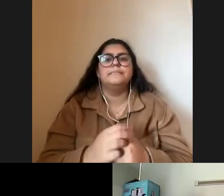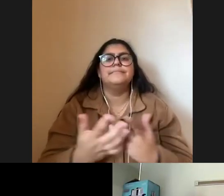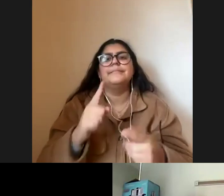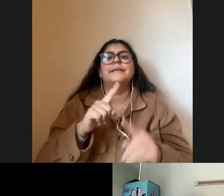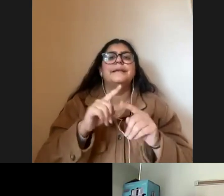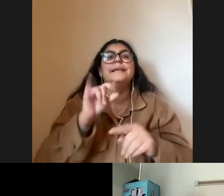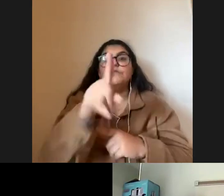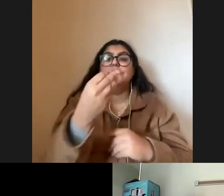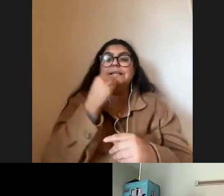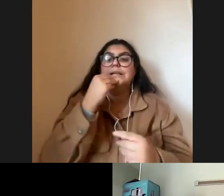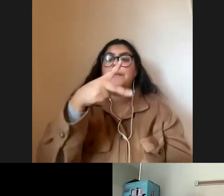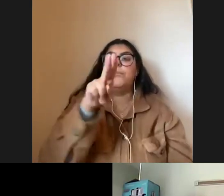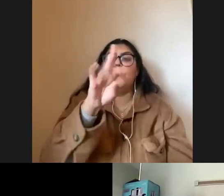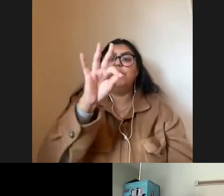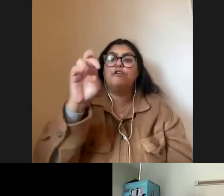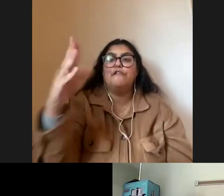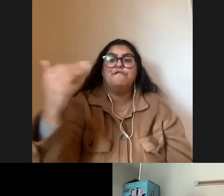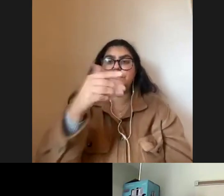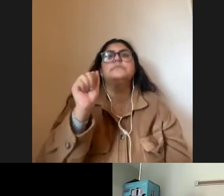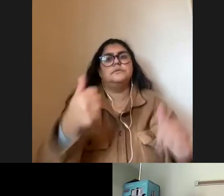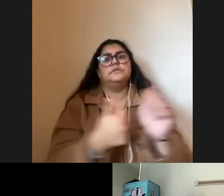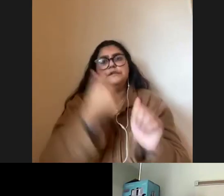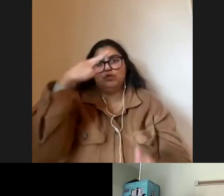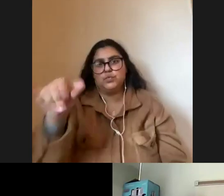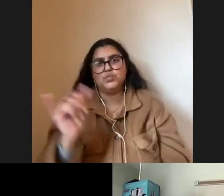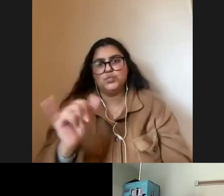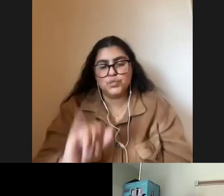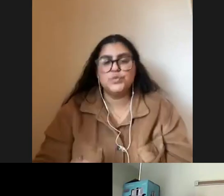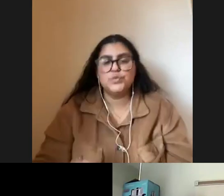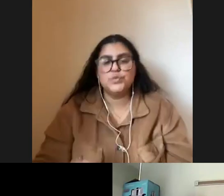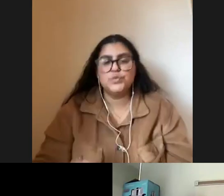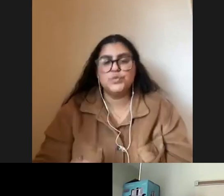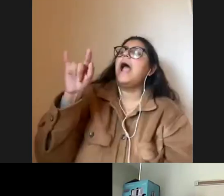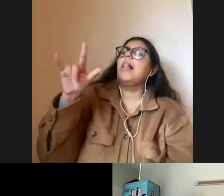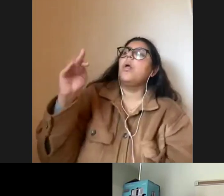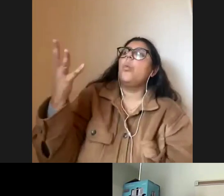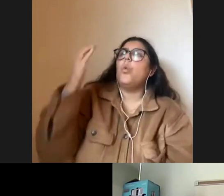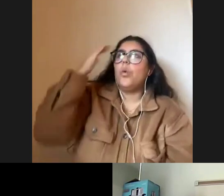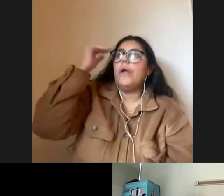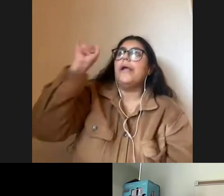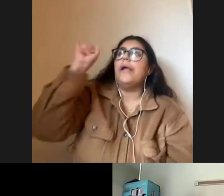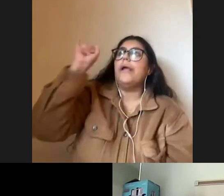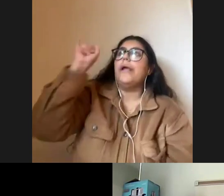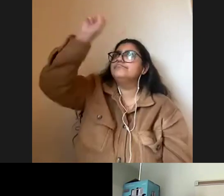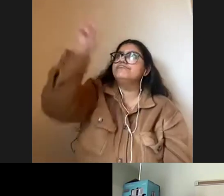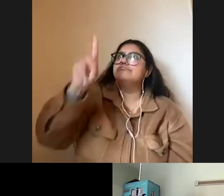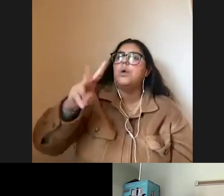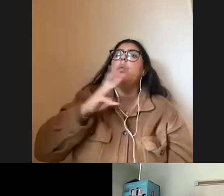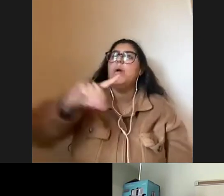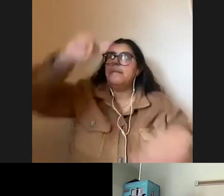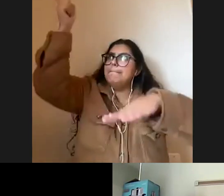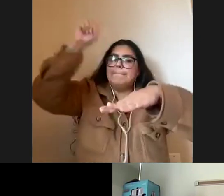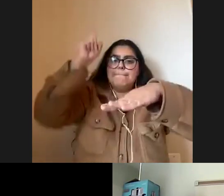could be dangerous for you as well. Yeah. Um, Caitlin wants to know if lightning strikes water, do fish get